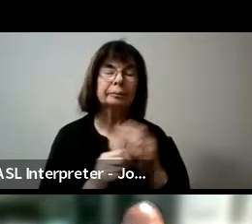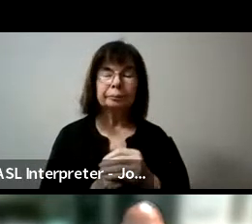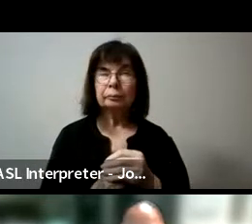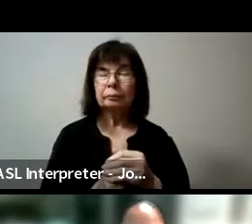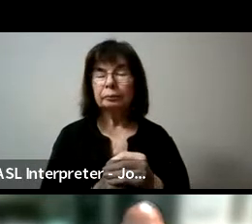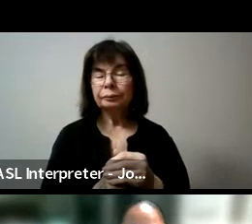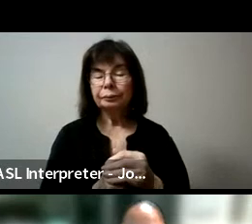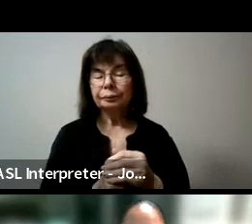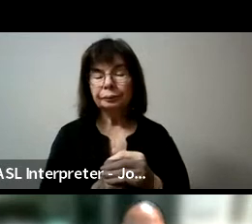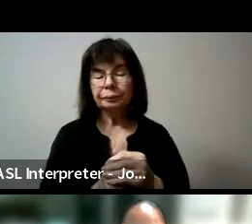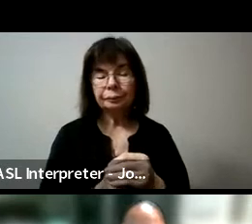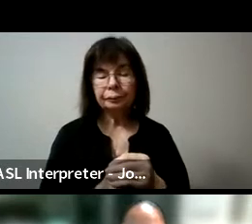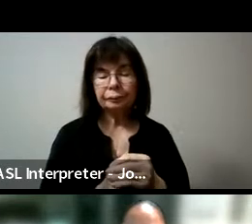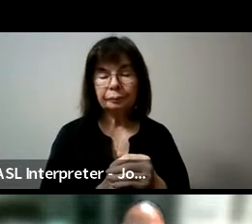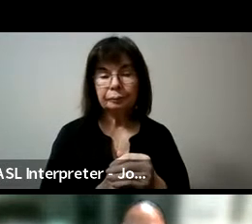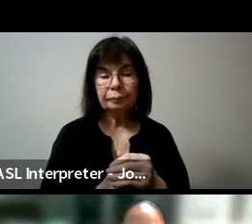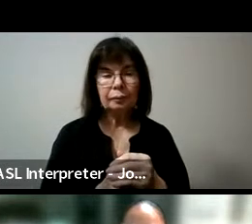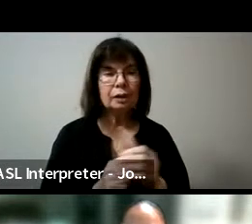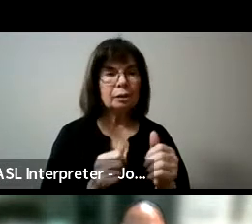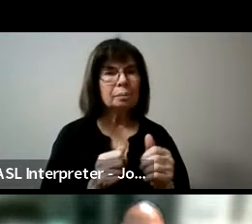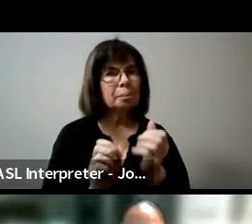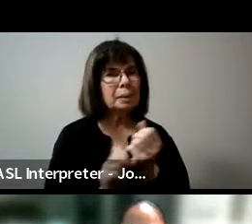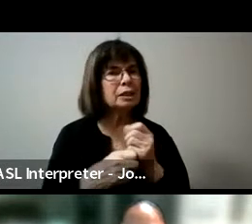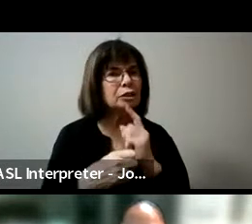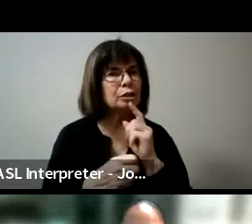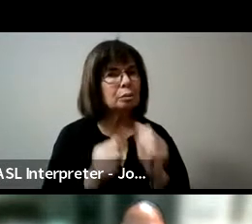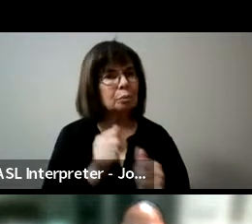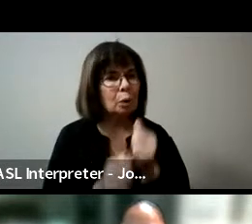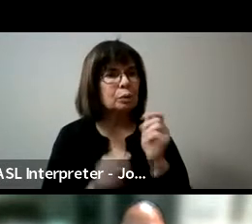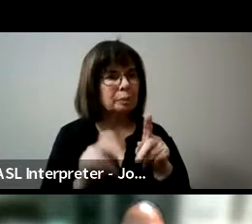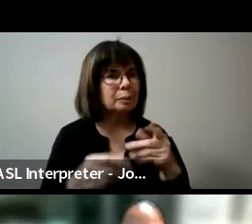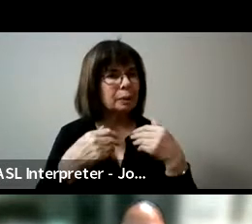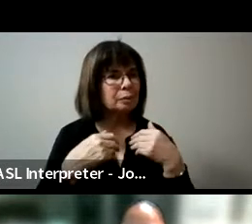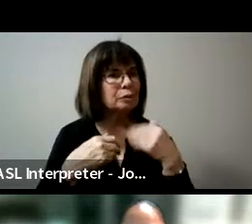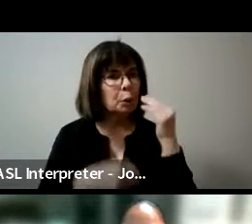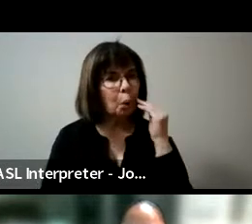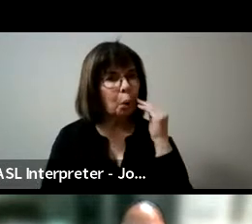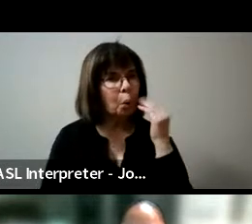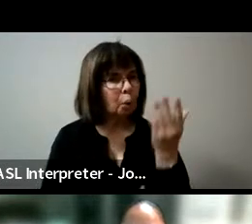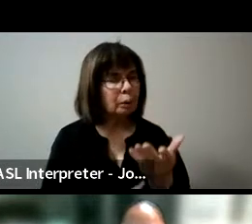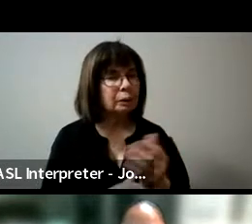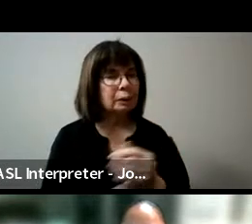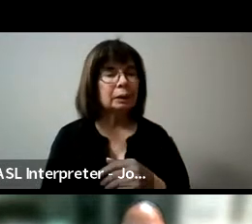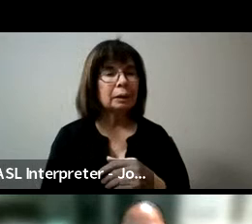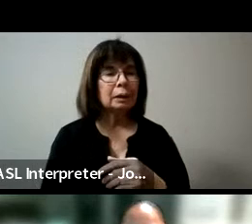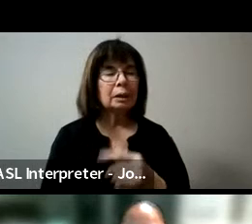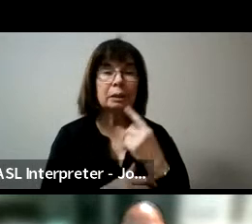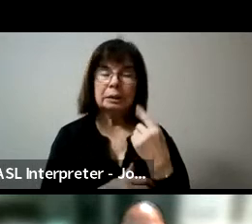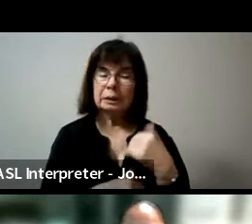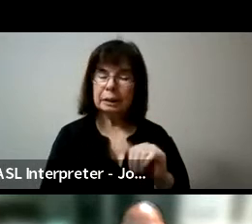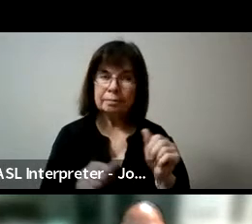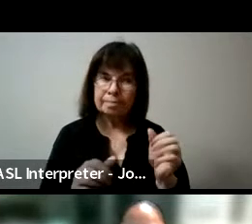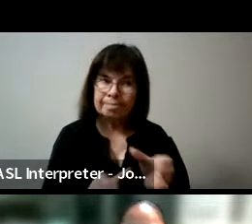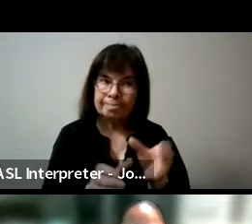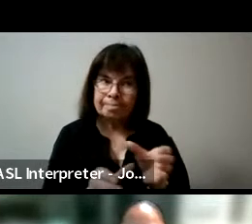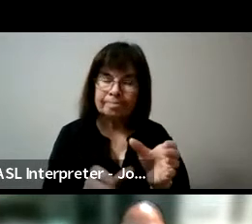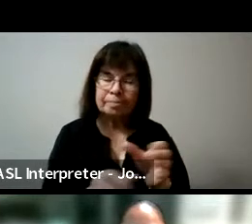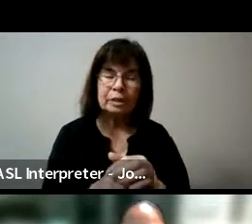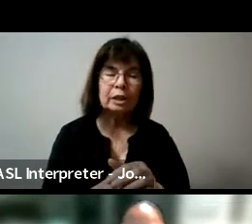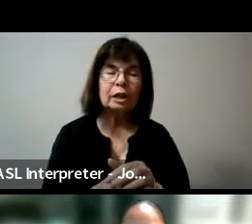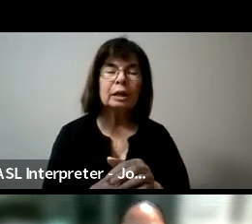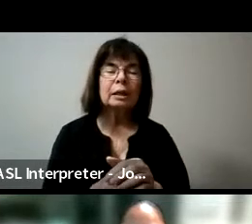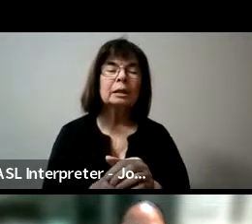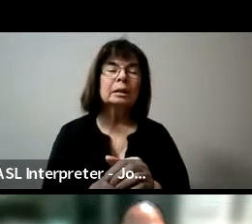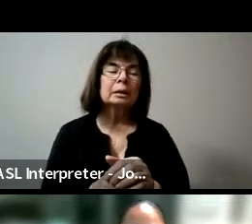people have the information. Obviously, it's still an ongoing effort, and our CBO partners are still continuing to spread that